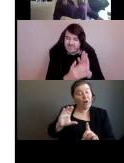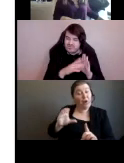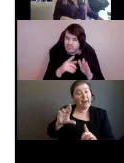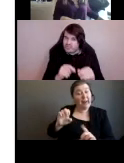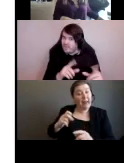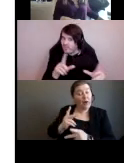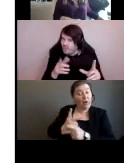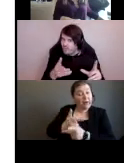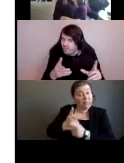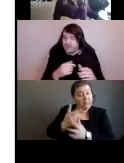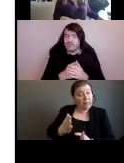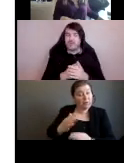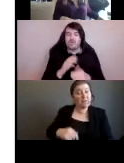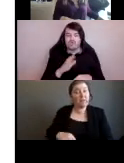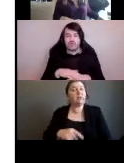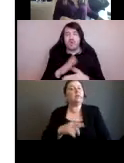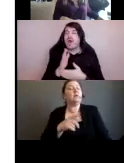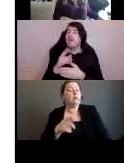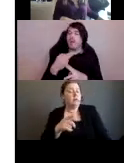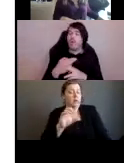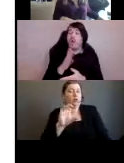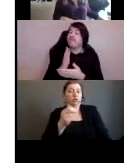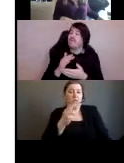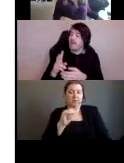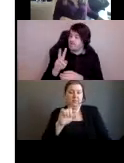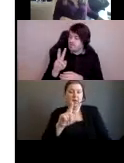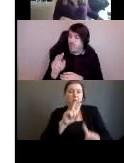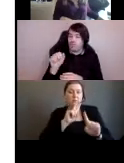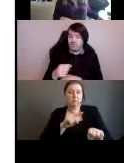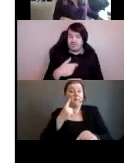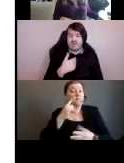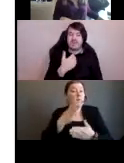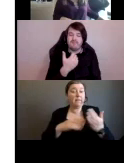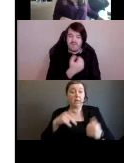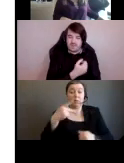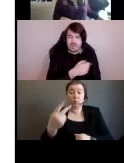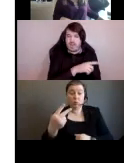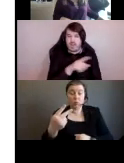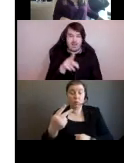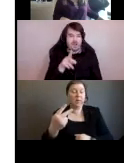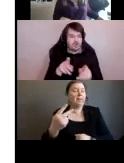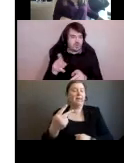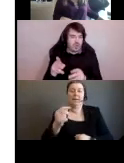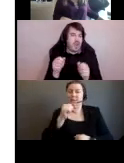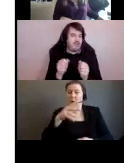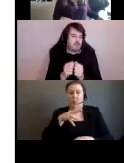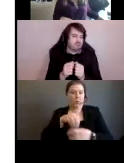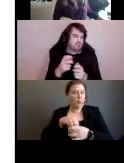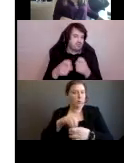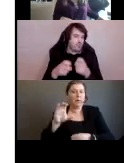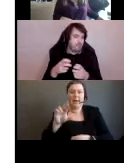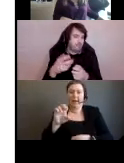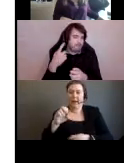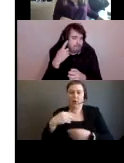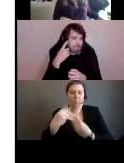of people with mental or developmental disabilities, they are not included for vaccination in